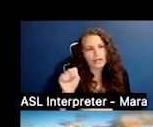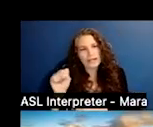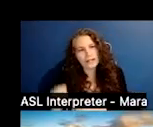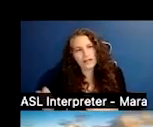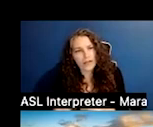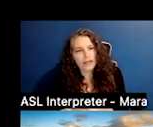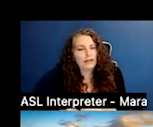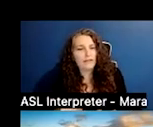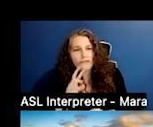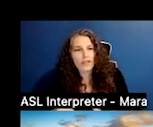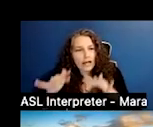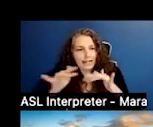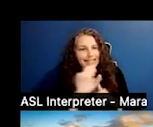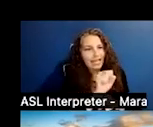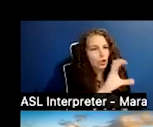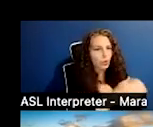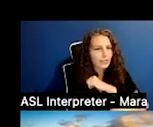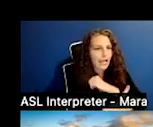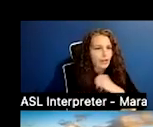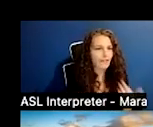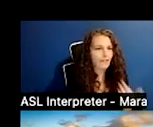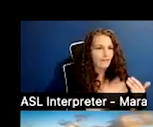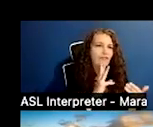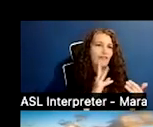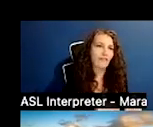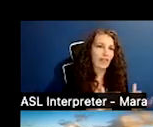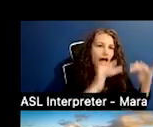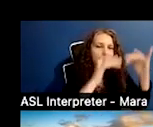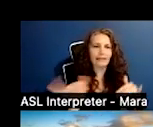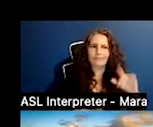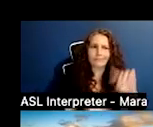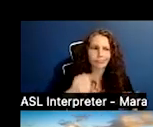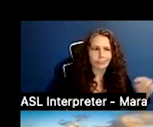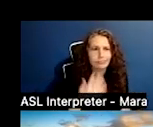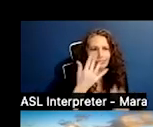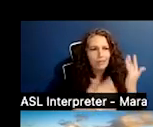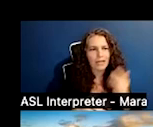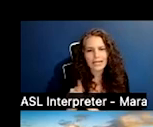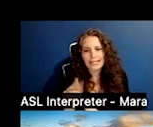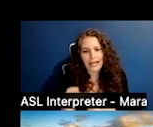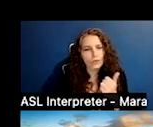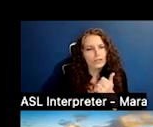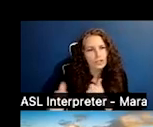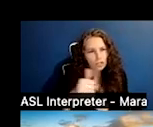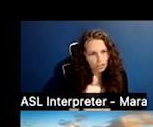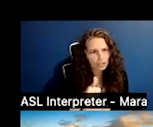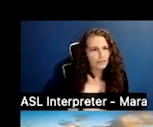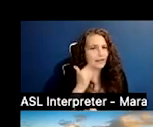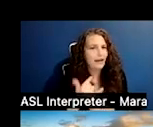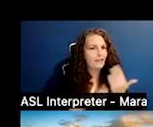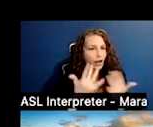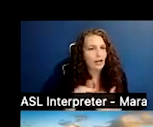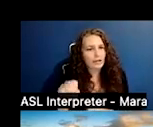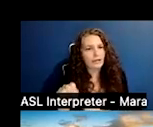County floods, and numerous major fires. Dan was chief of Cal Fire San Luis Obispo, the County Fire Department, and the